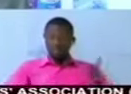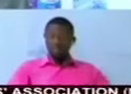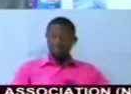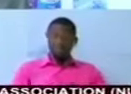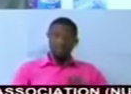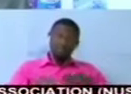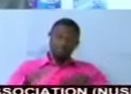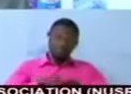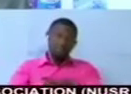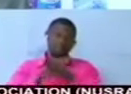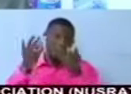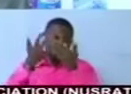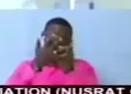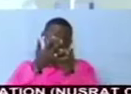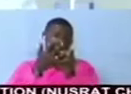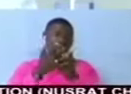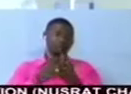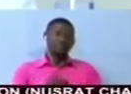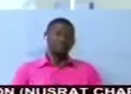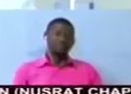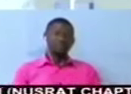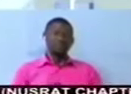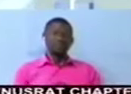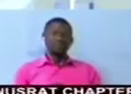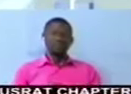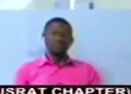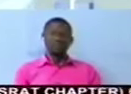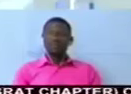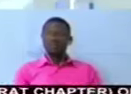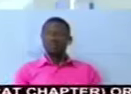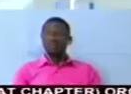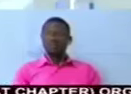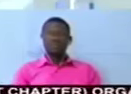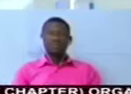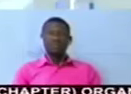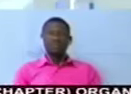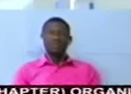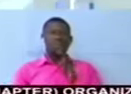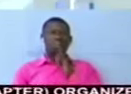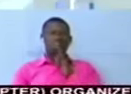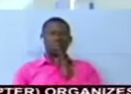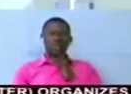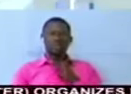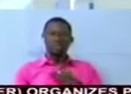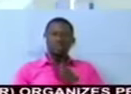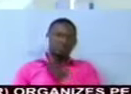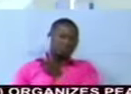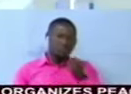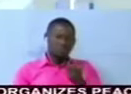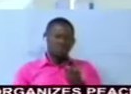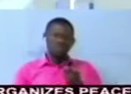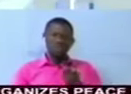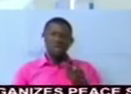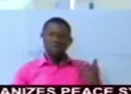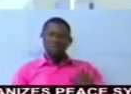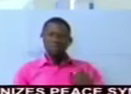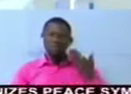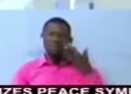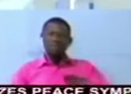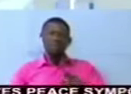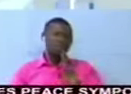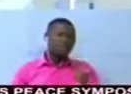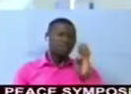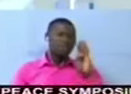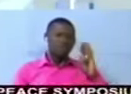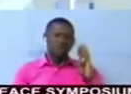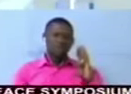cells. Who were those Guinea-Bissau Guineans who were beaten? Ñan ñoy wa Guinea-Bissau yoy ñu doon